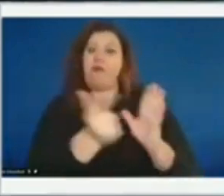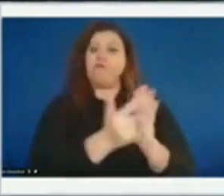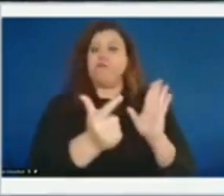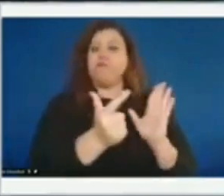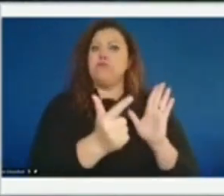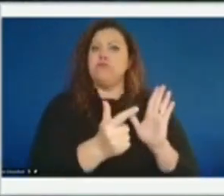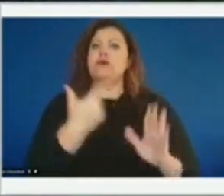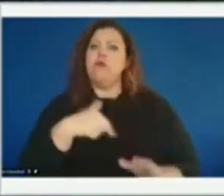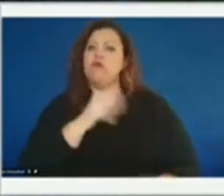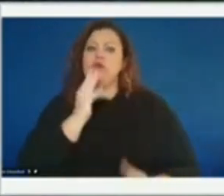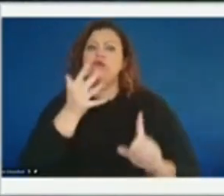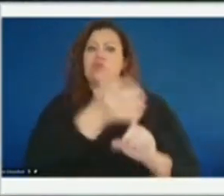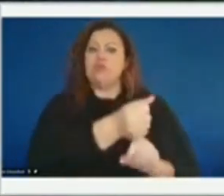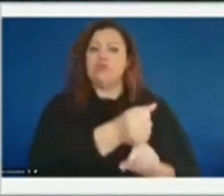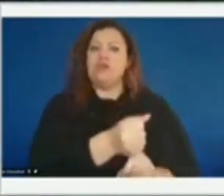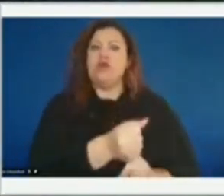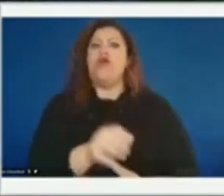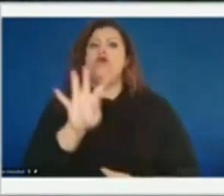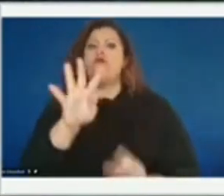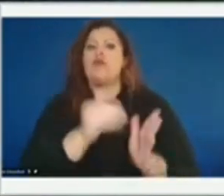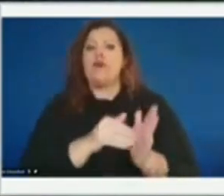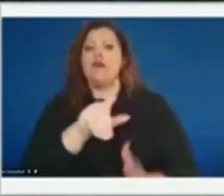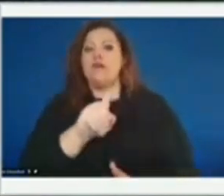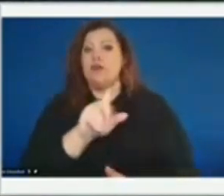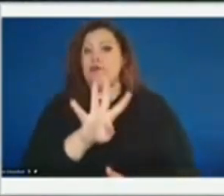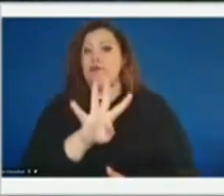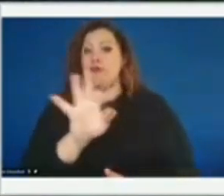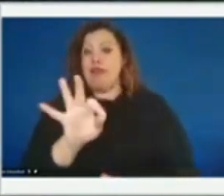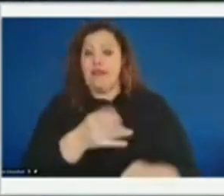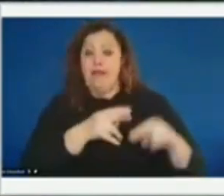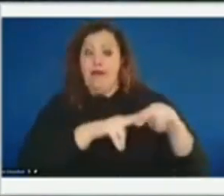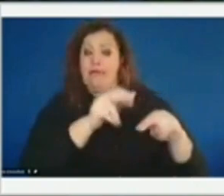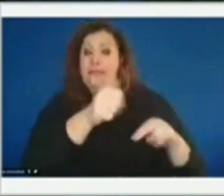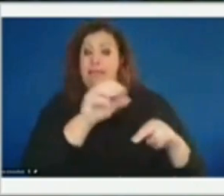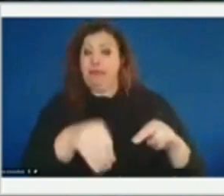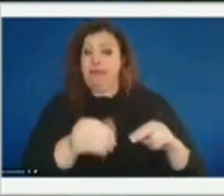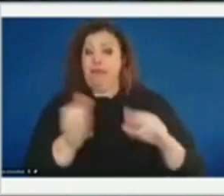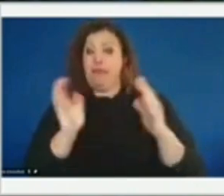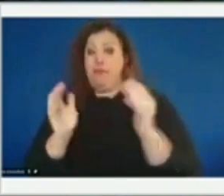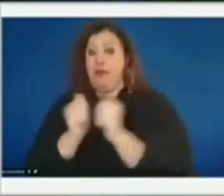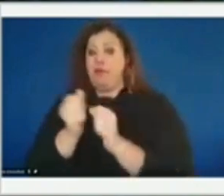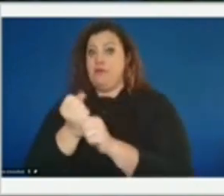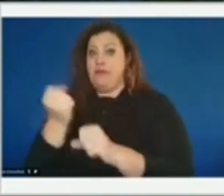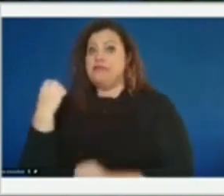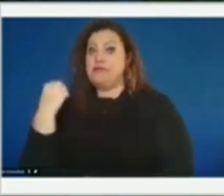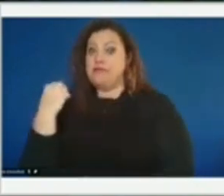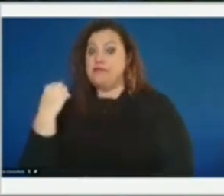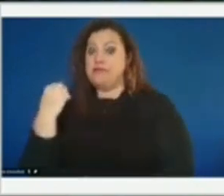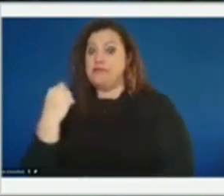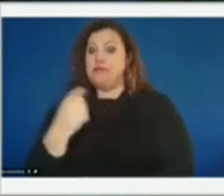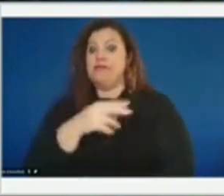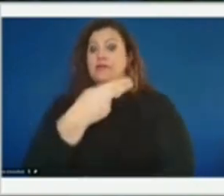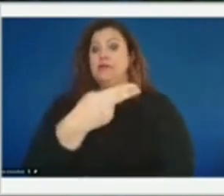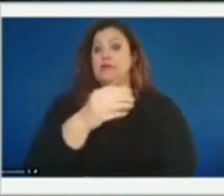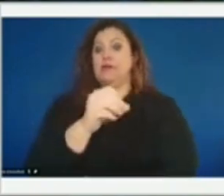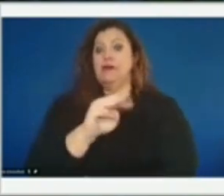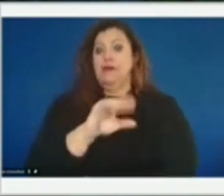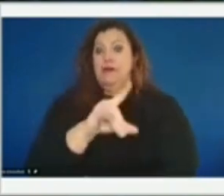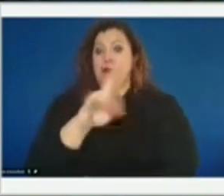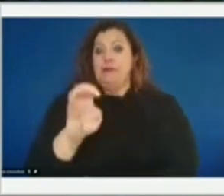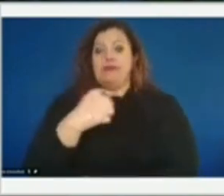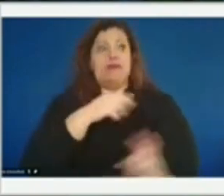arrests. 4,149, up 10% from this time last year. Homicides, and I'm looking around the